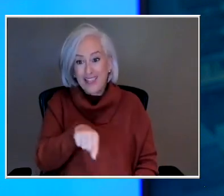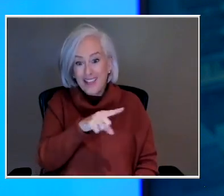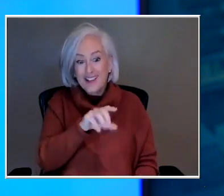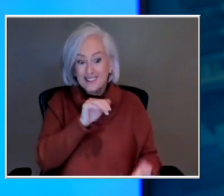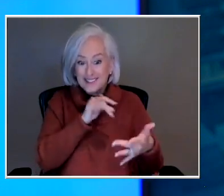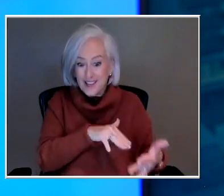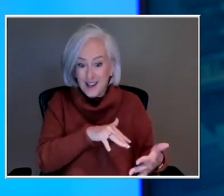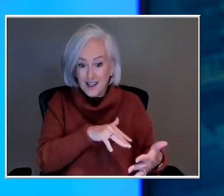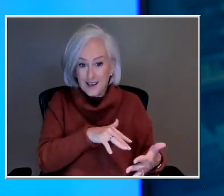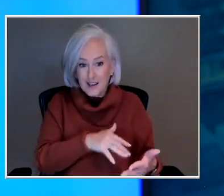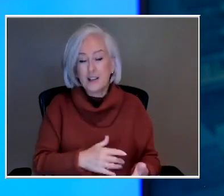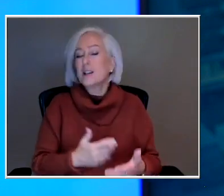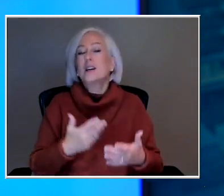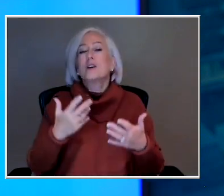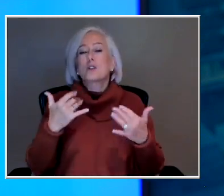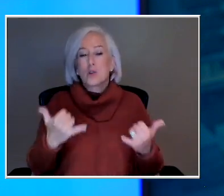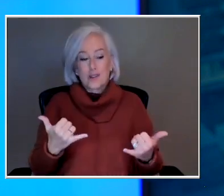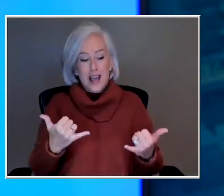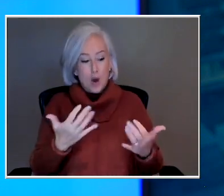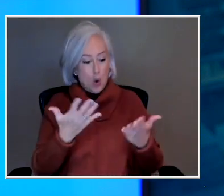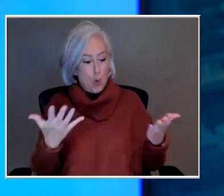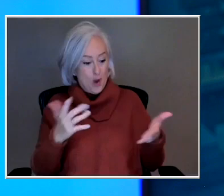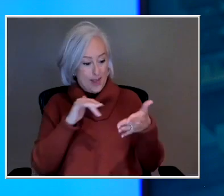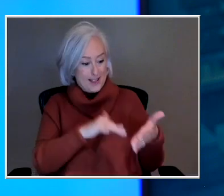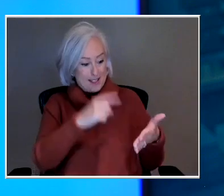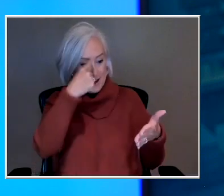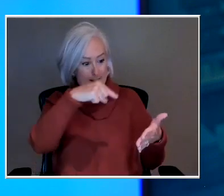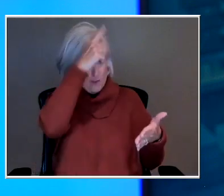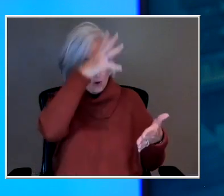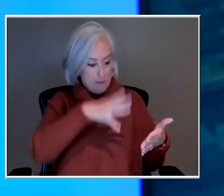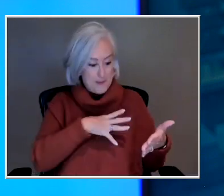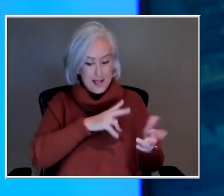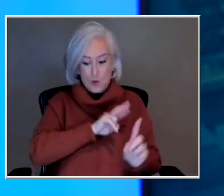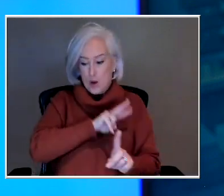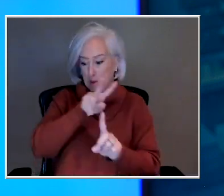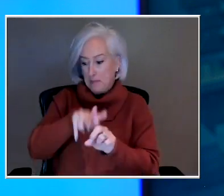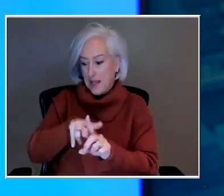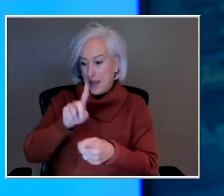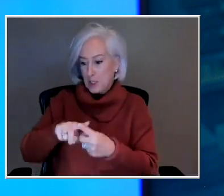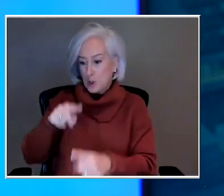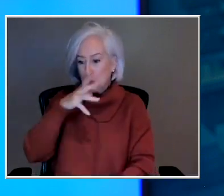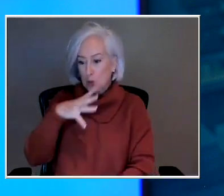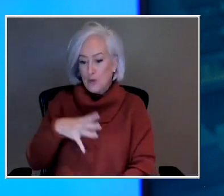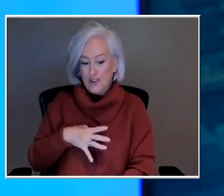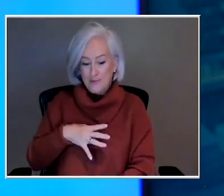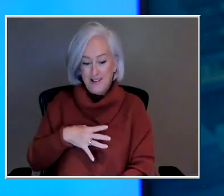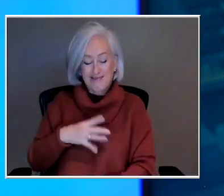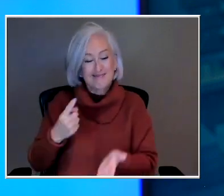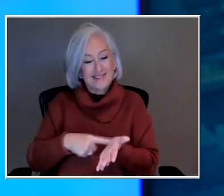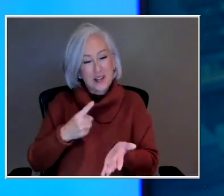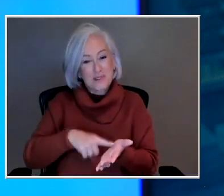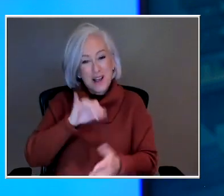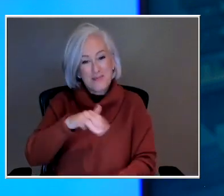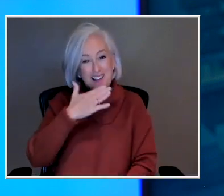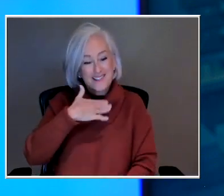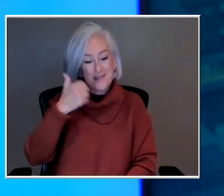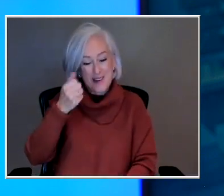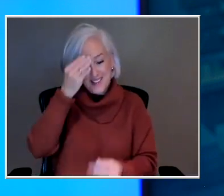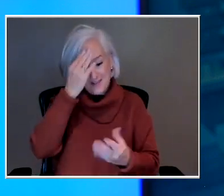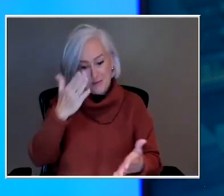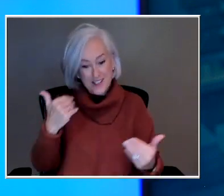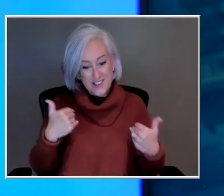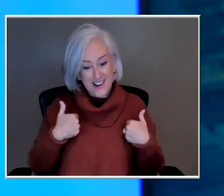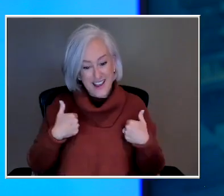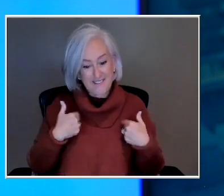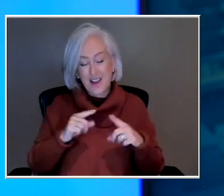studied on men and applying them to females. And sometimes that's the best information that we have, but we're doing females a disservice unless we look into that